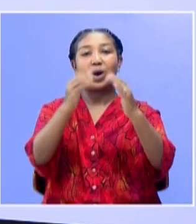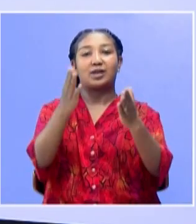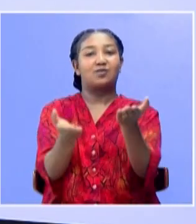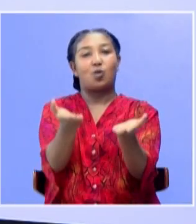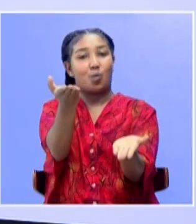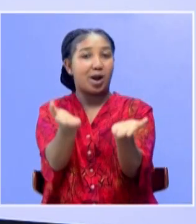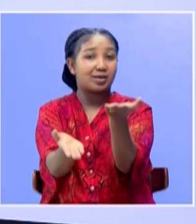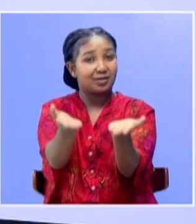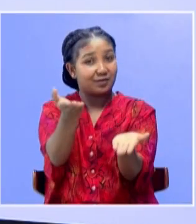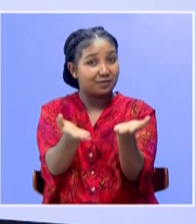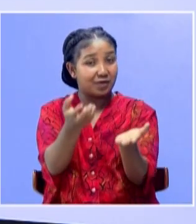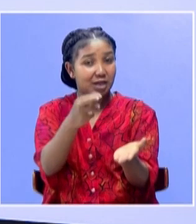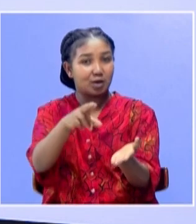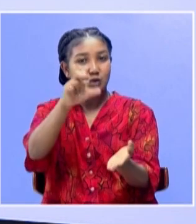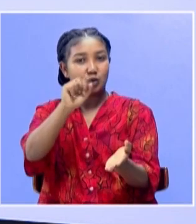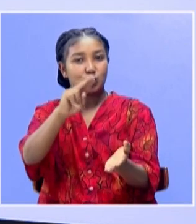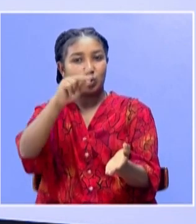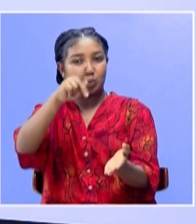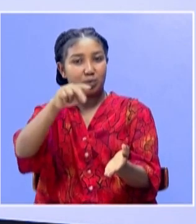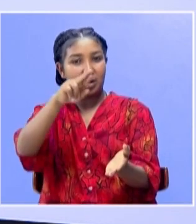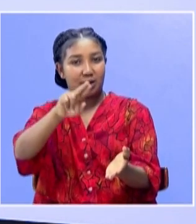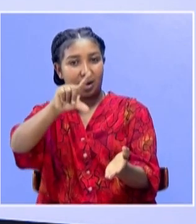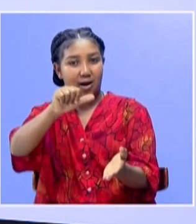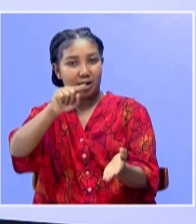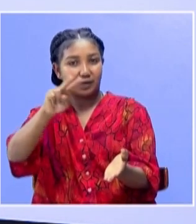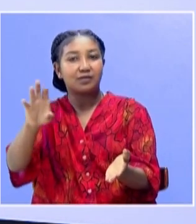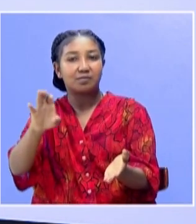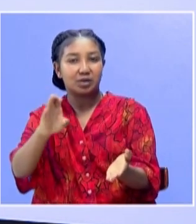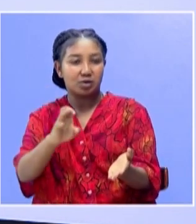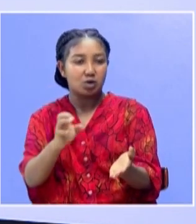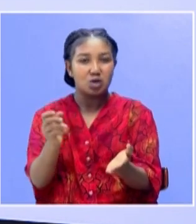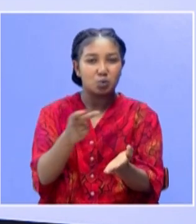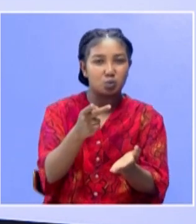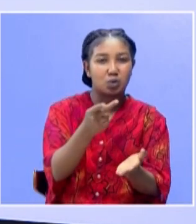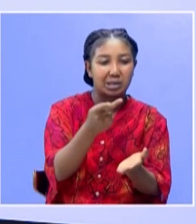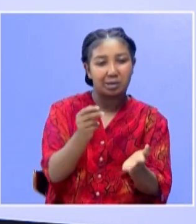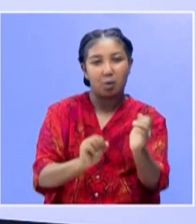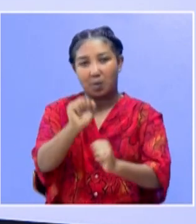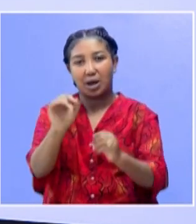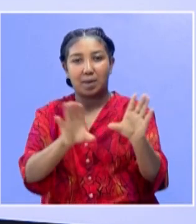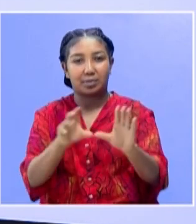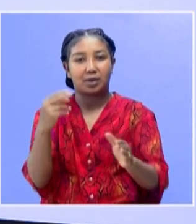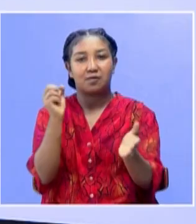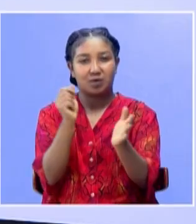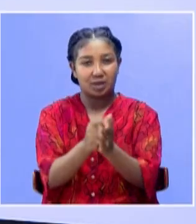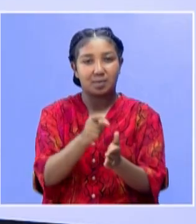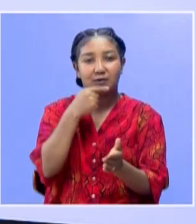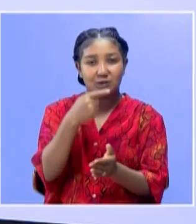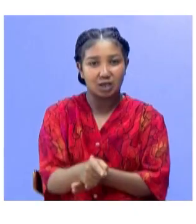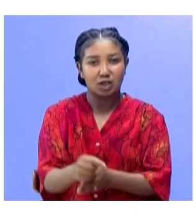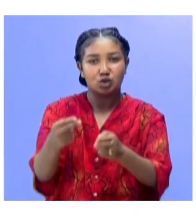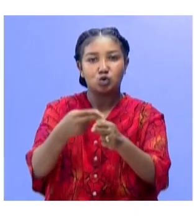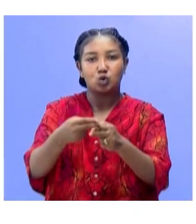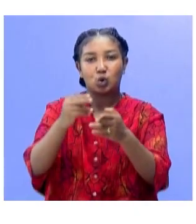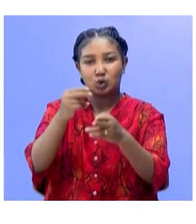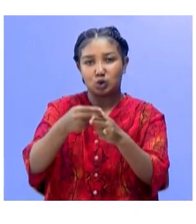superlative adjectives, which means those adjectives that can help you to compare and contrast, right? For example, if you say